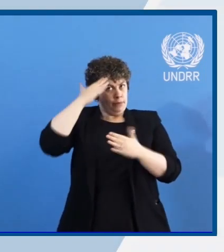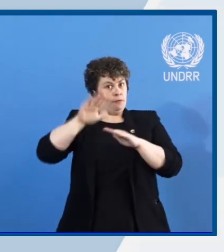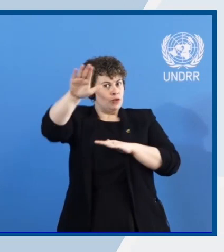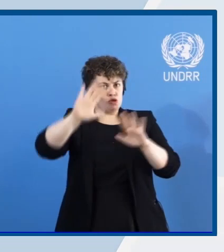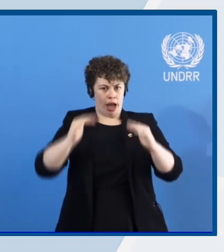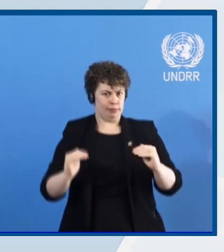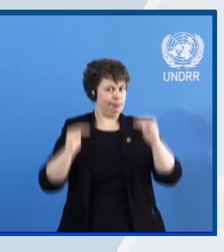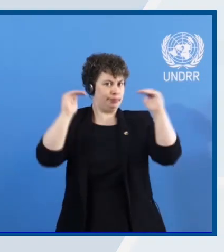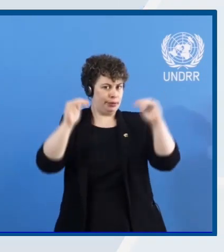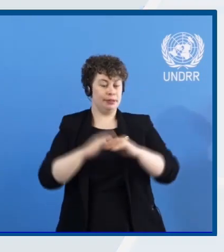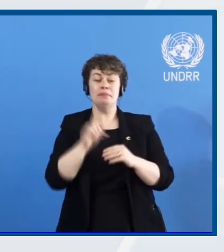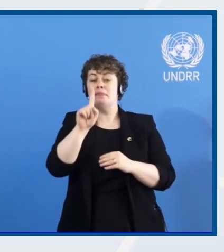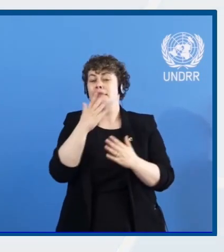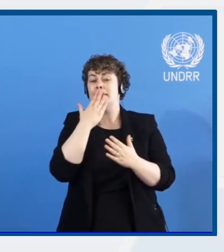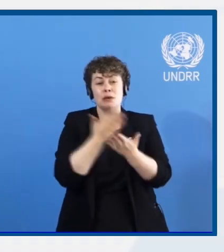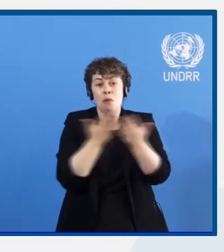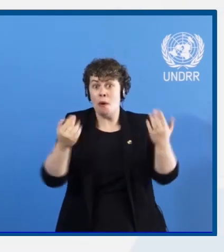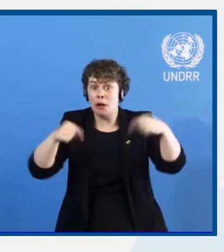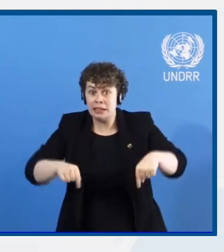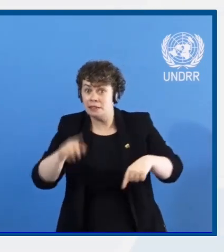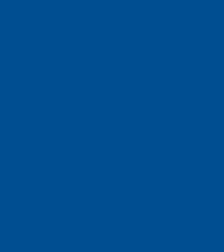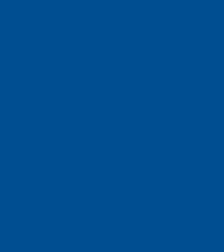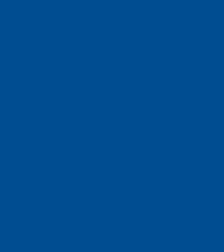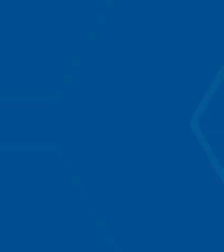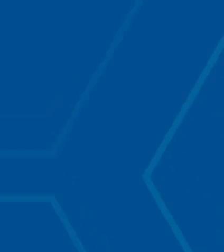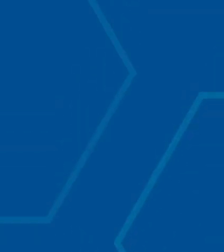for joining us today. I hope you have a tremendous rest of your day.